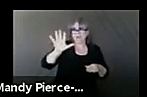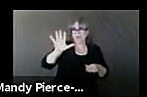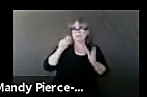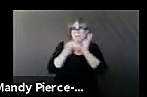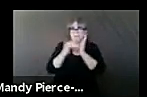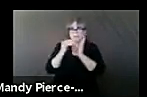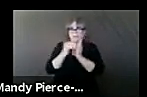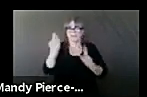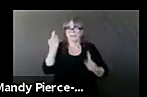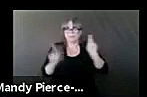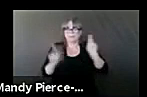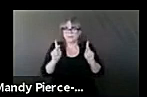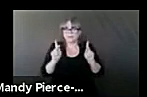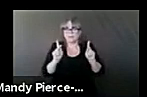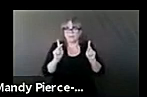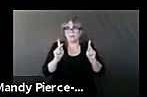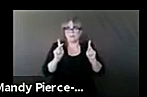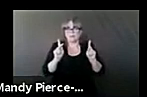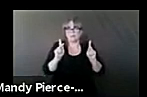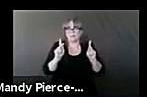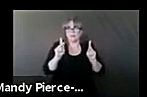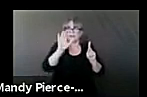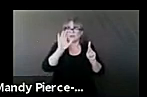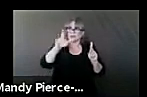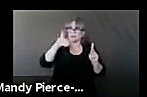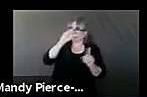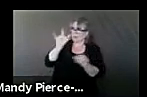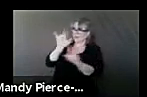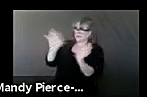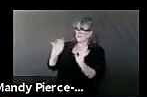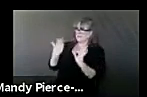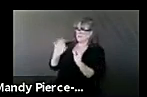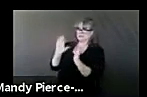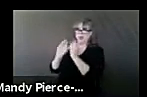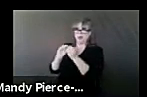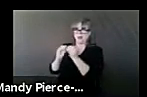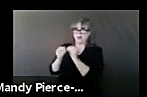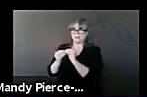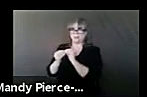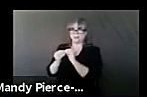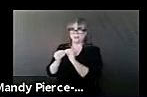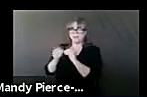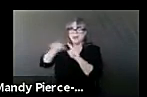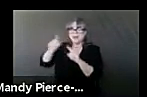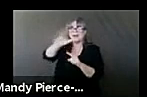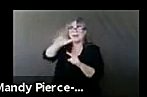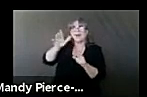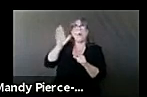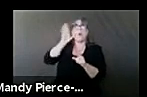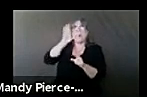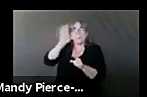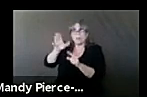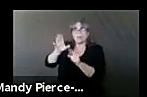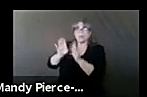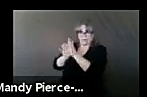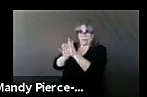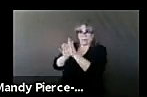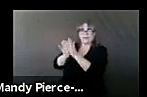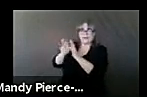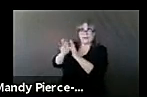state. And we are starting to see signs of stress on the healthcare system. So the demand